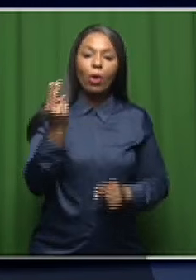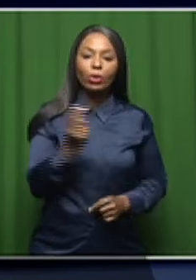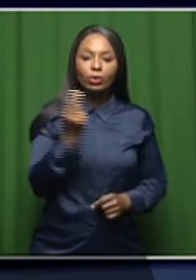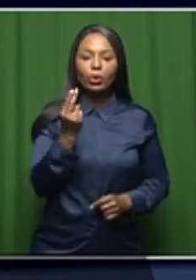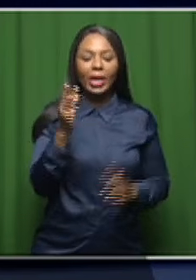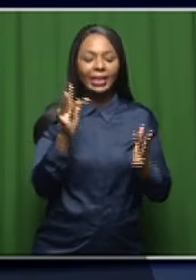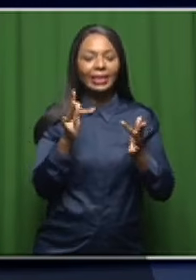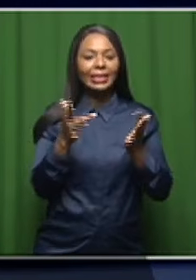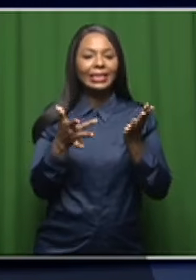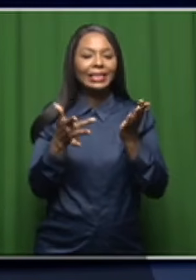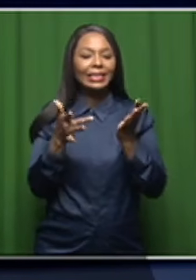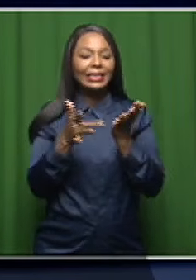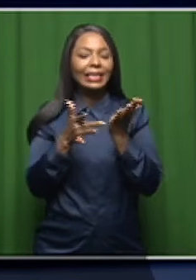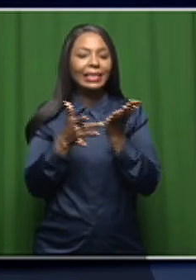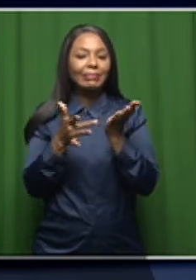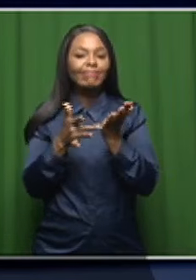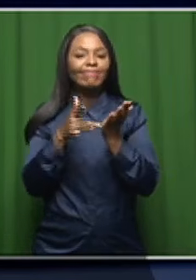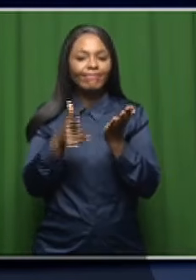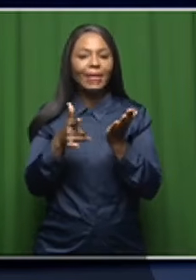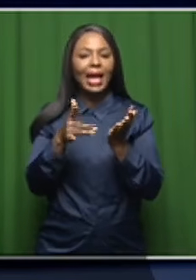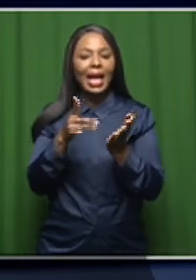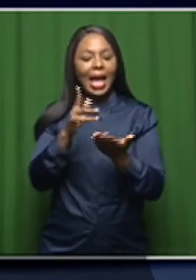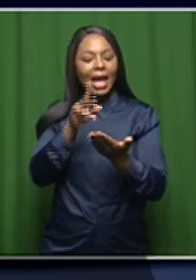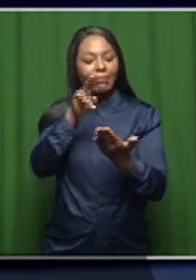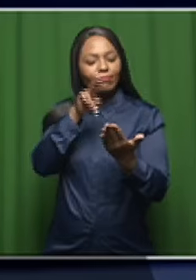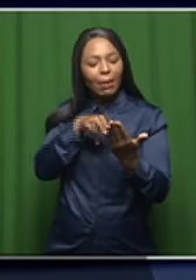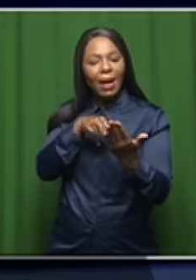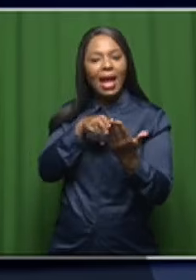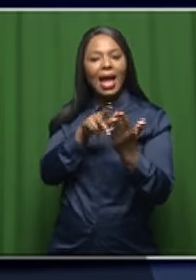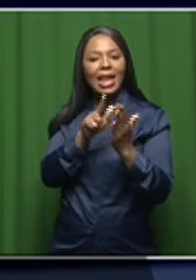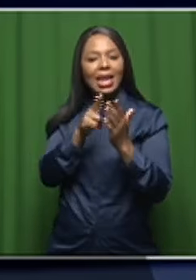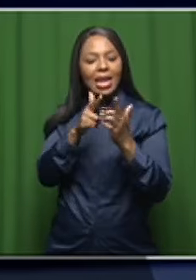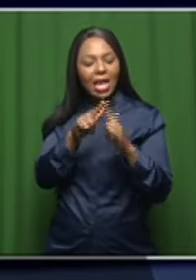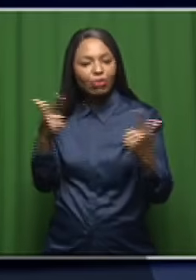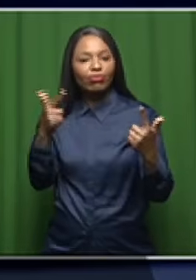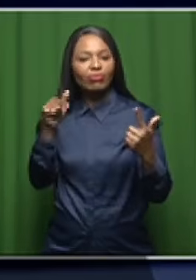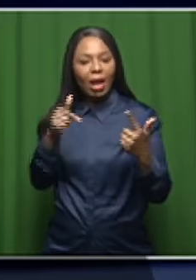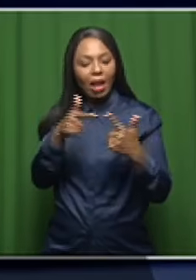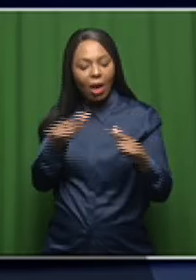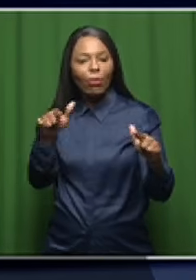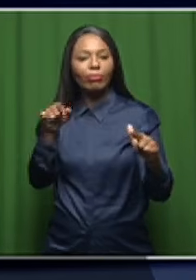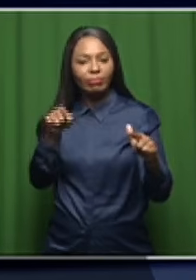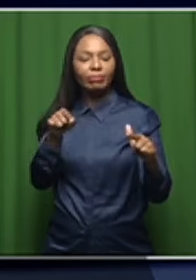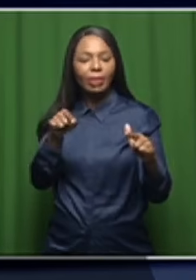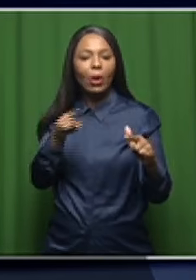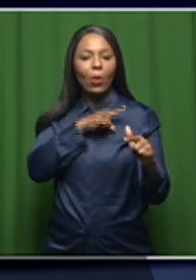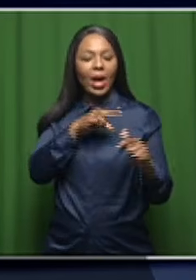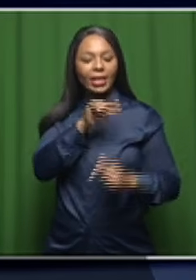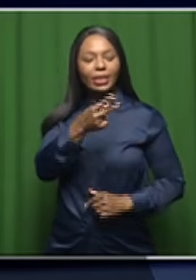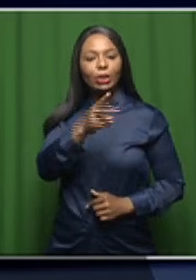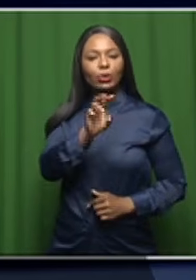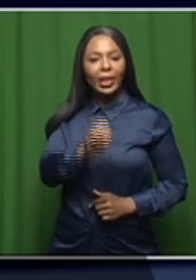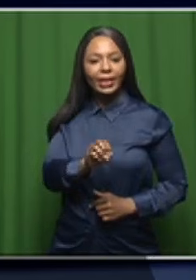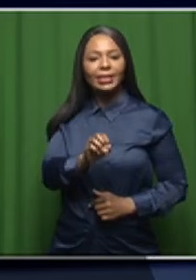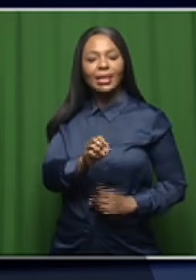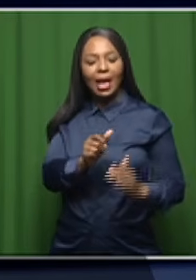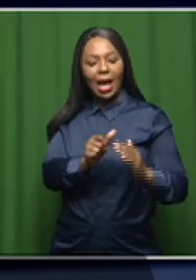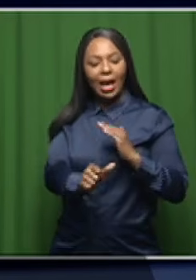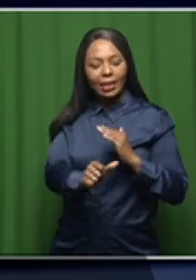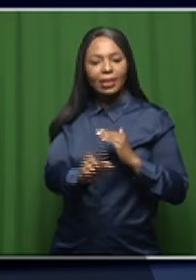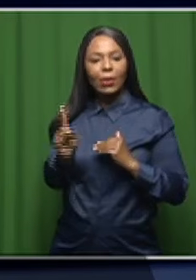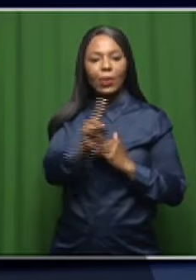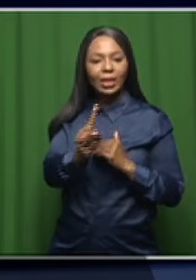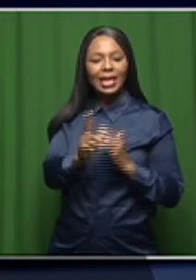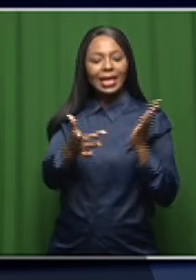literacy. Oh, absolutely. Right? That is coupled with another priority under the G20, which is then talking about